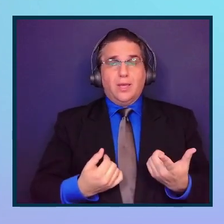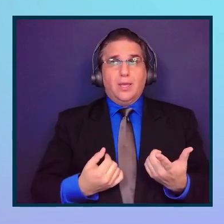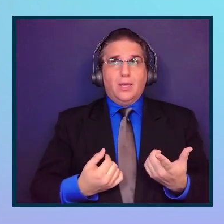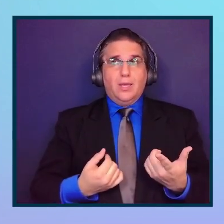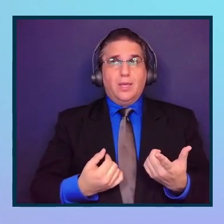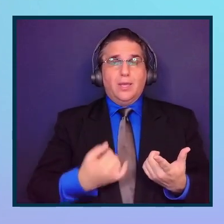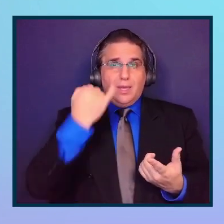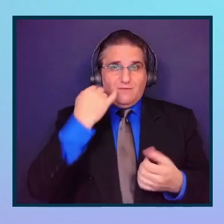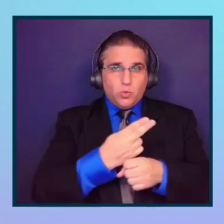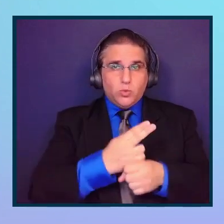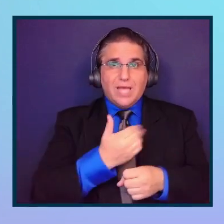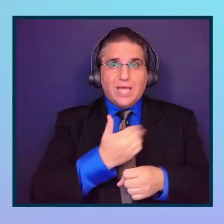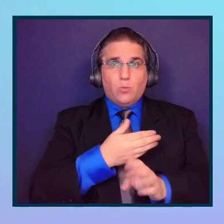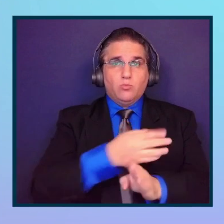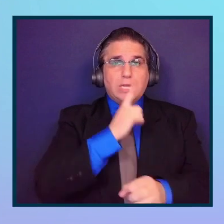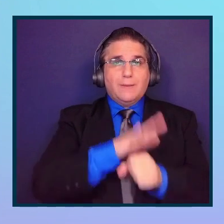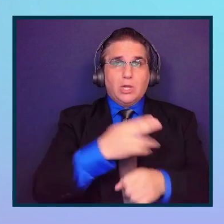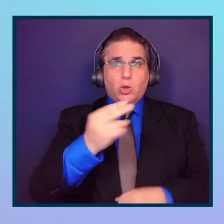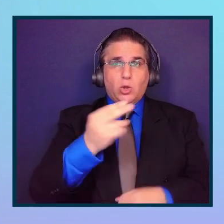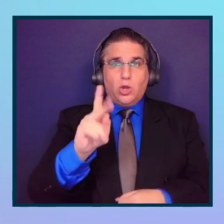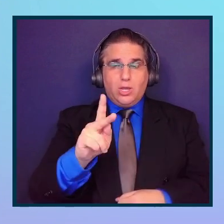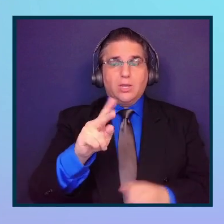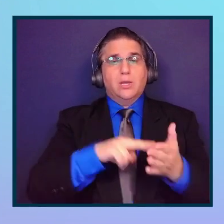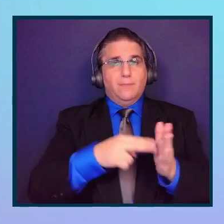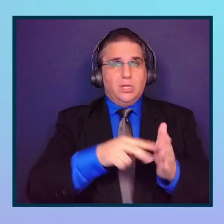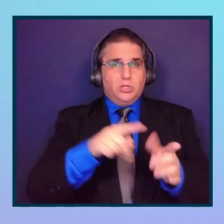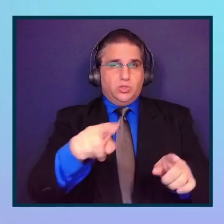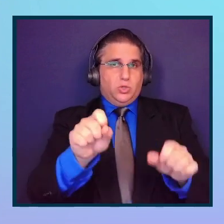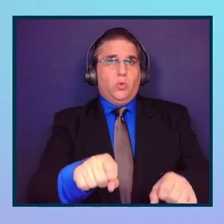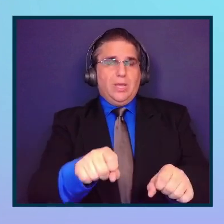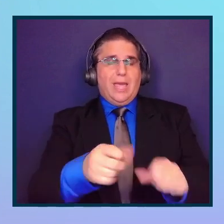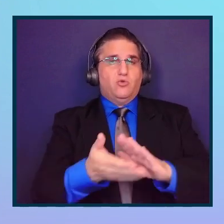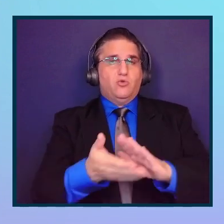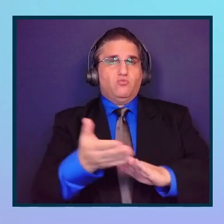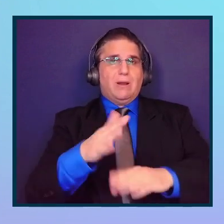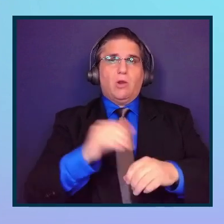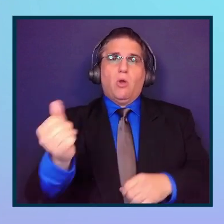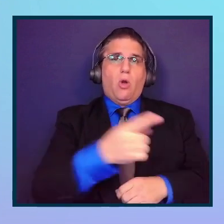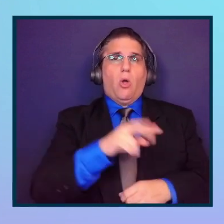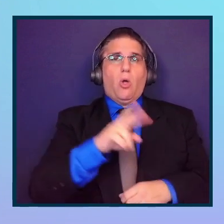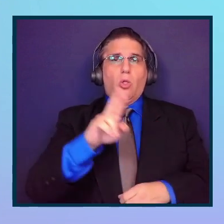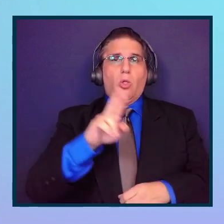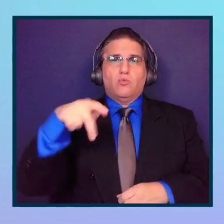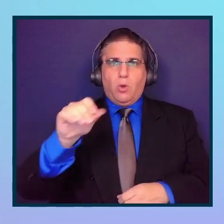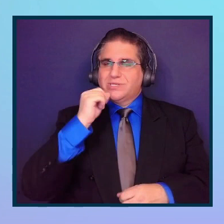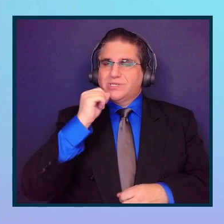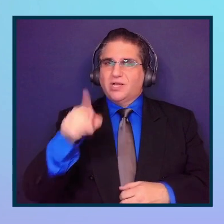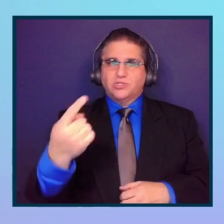use our pre-commit hook, you are able to run it on all repos, not